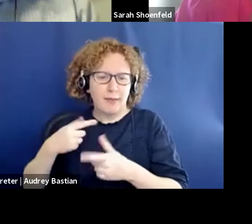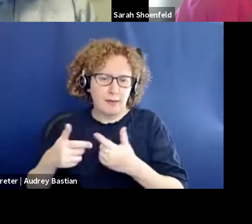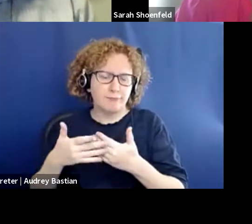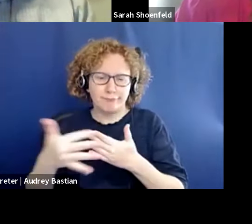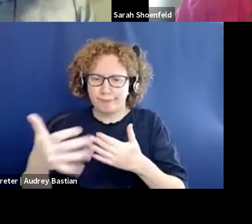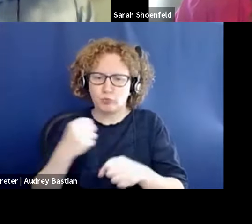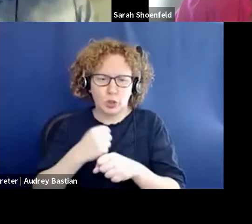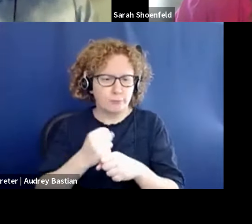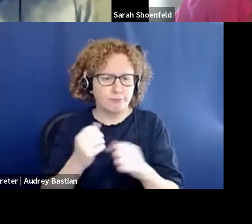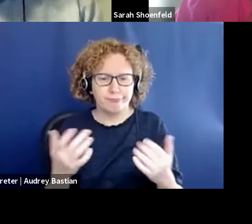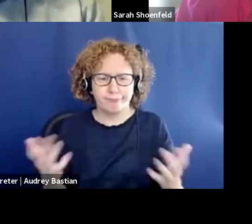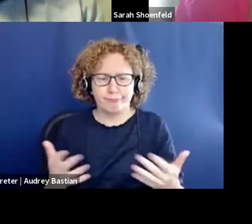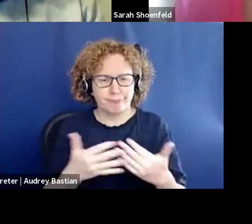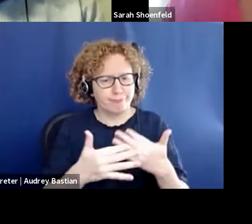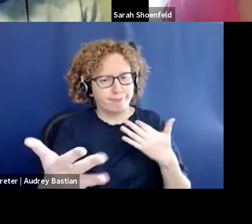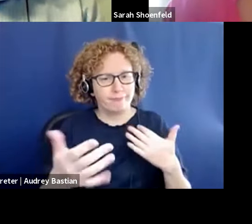presentation.